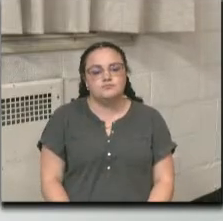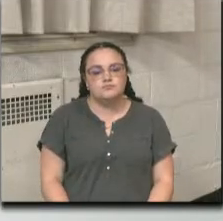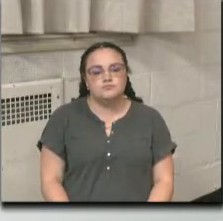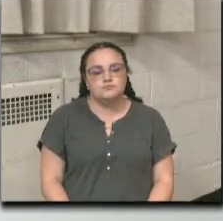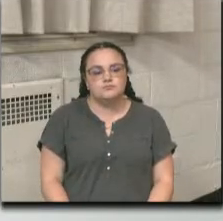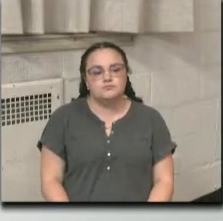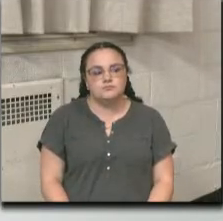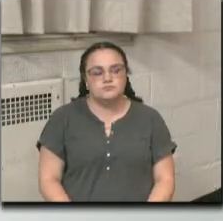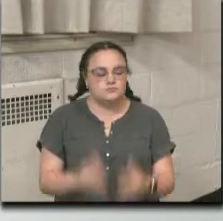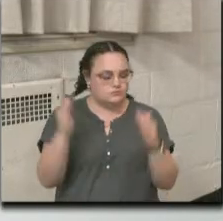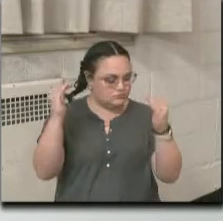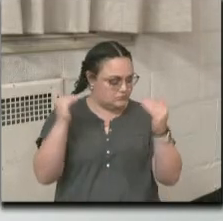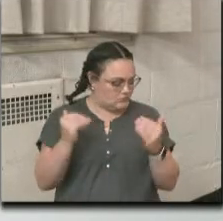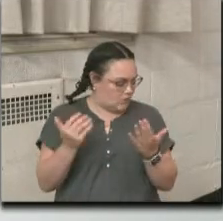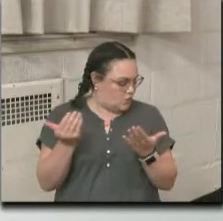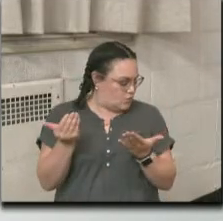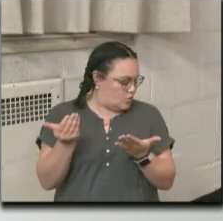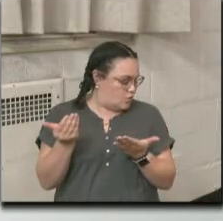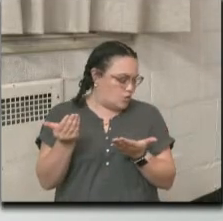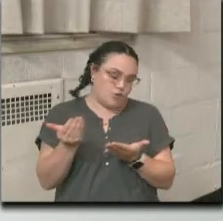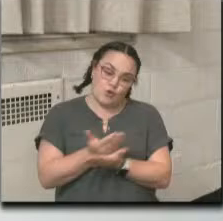Okay, new business.